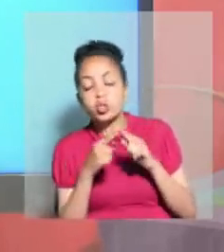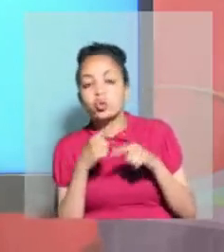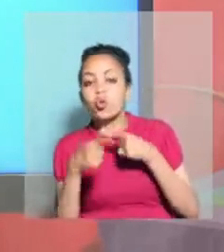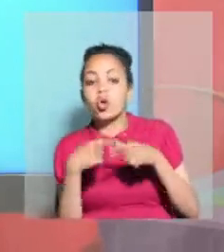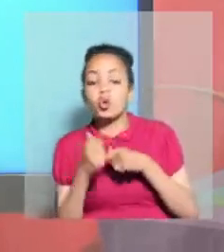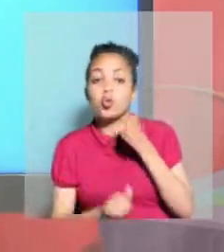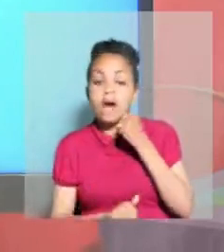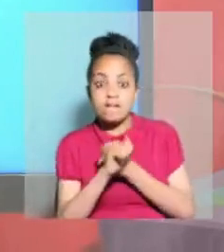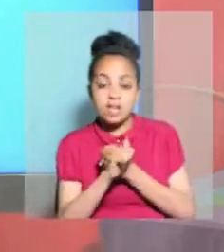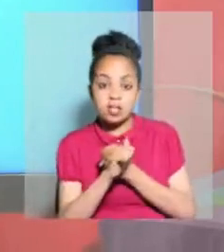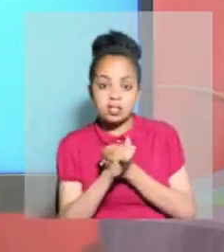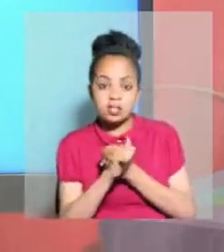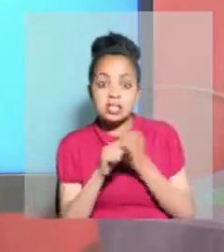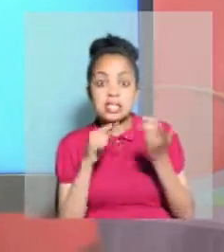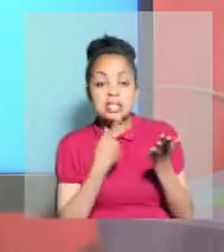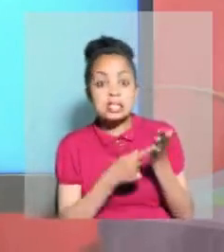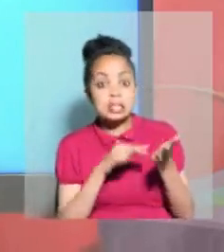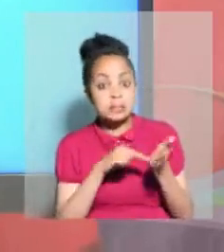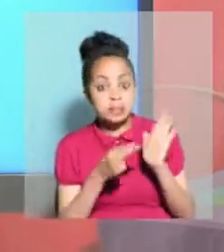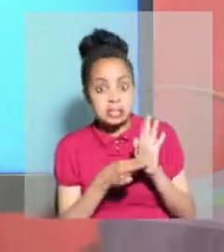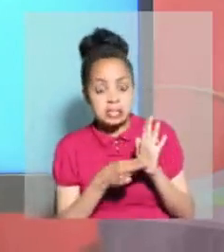affect it. This means